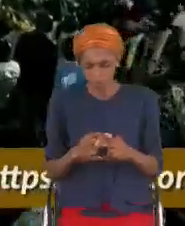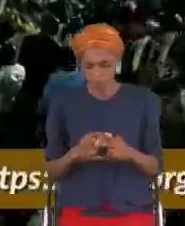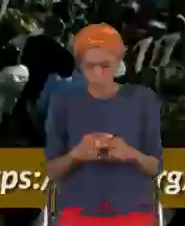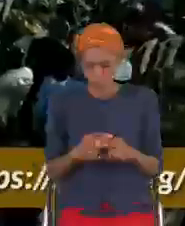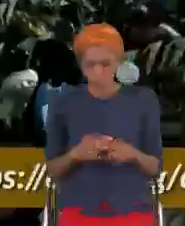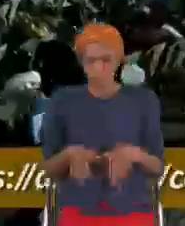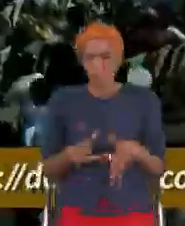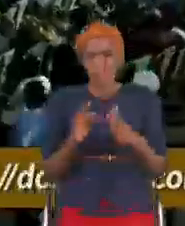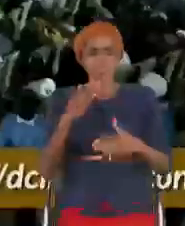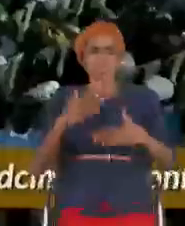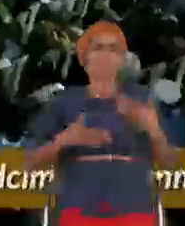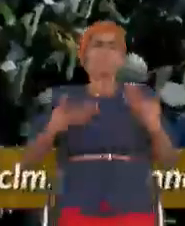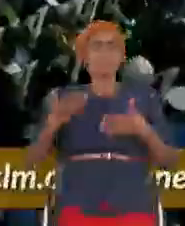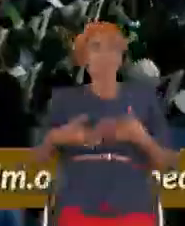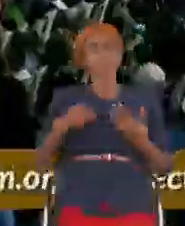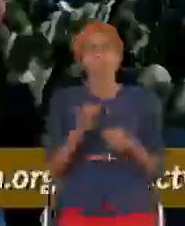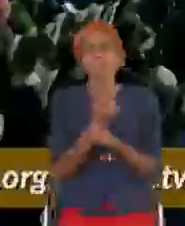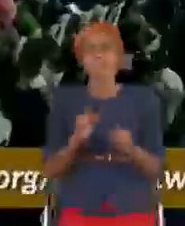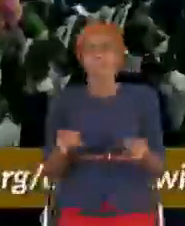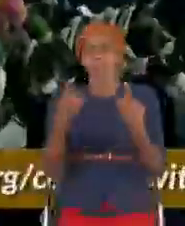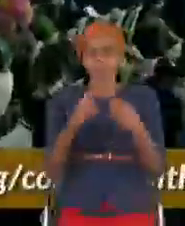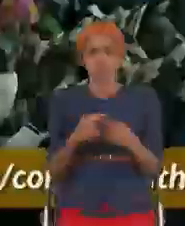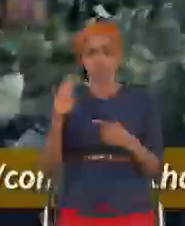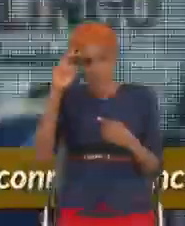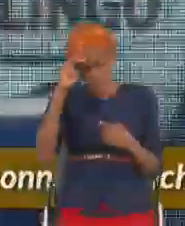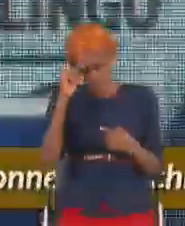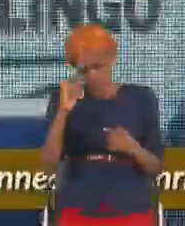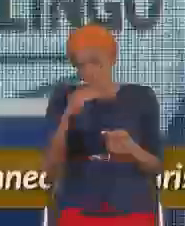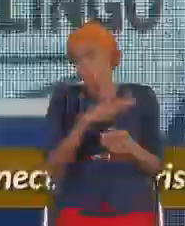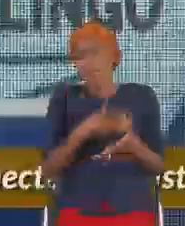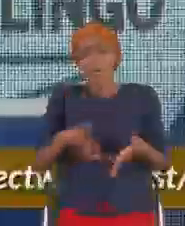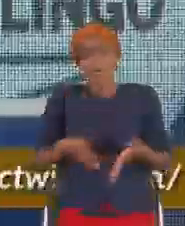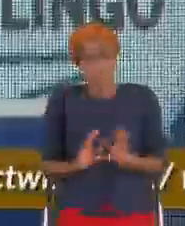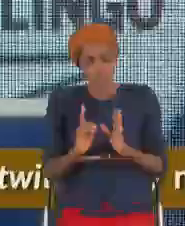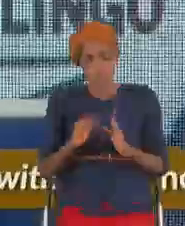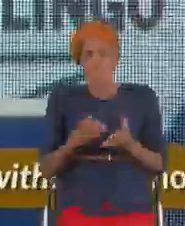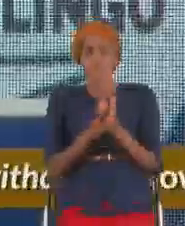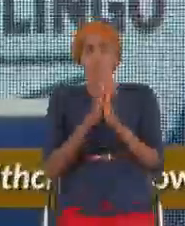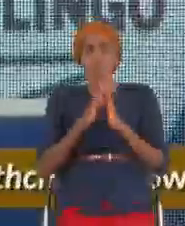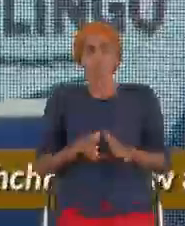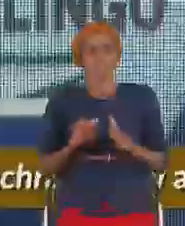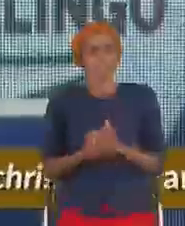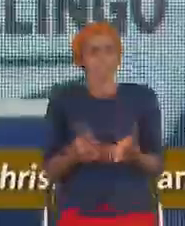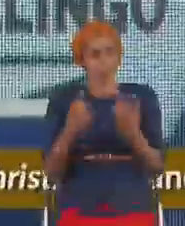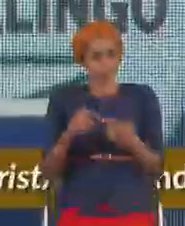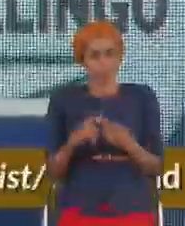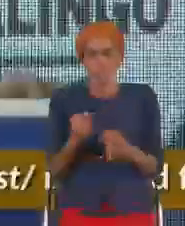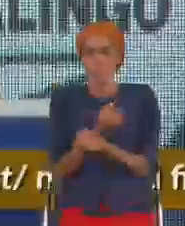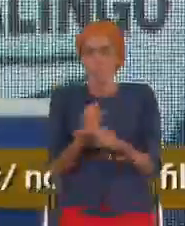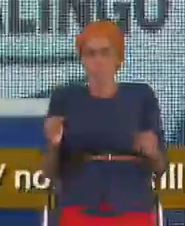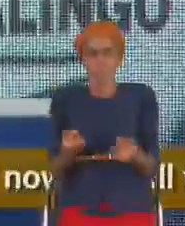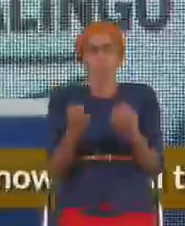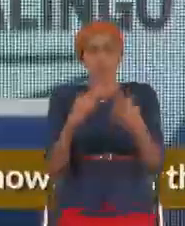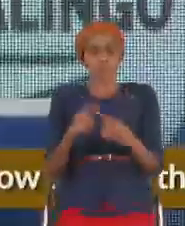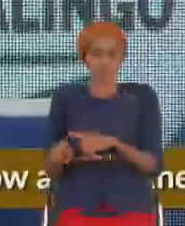Let the joy of salvation come to them. And let the peace that comes in salvation come to them